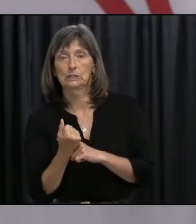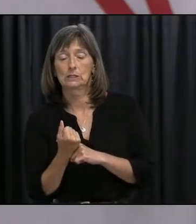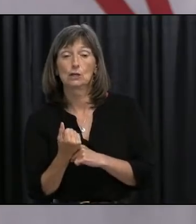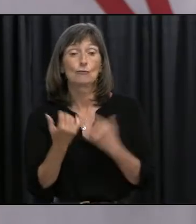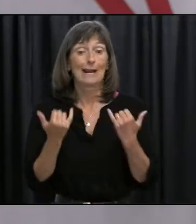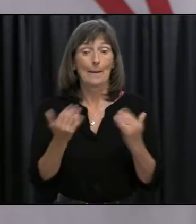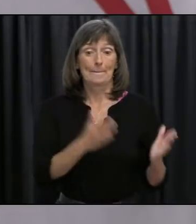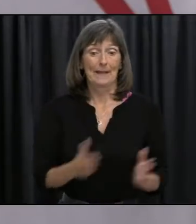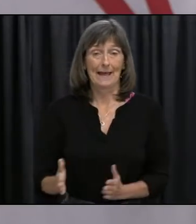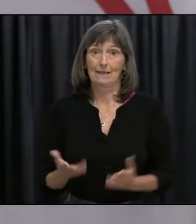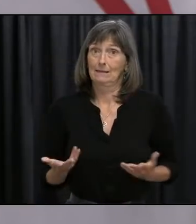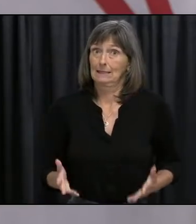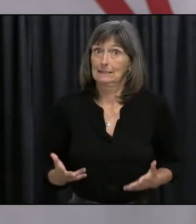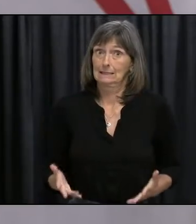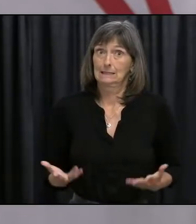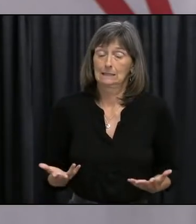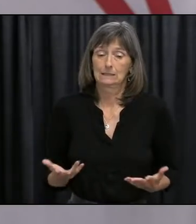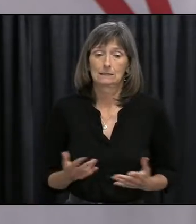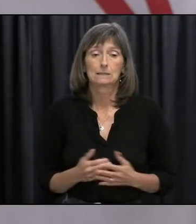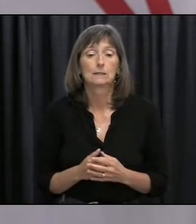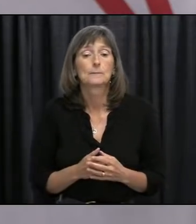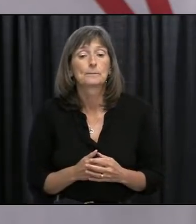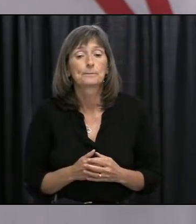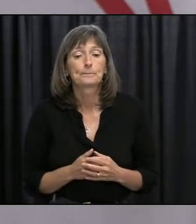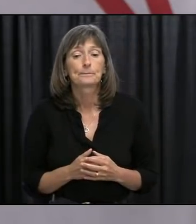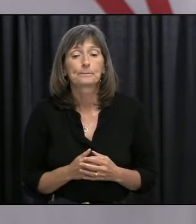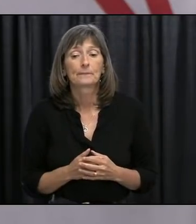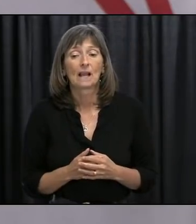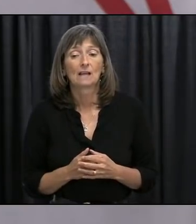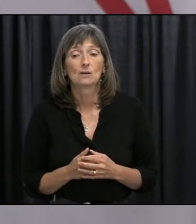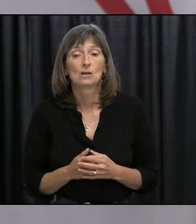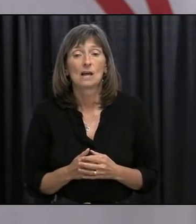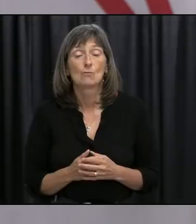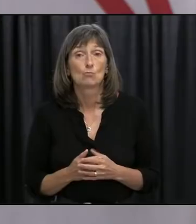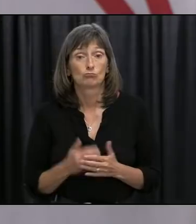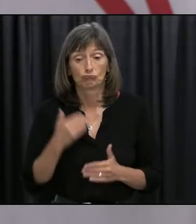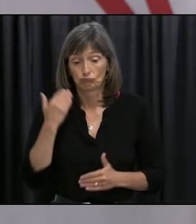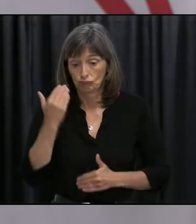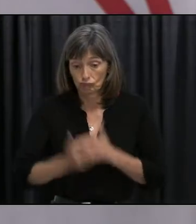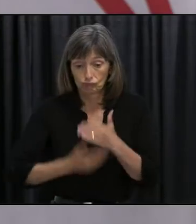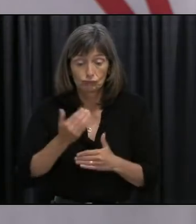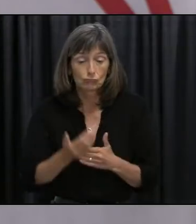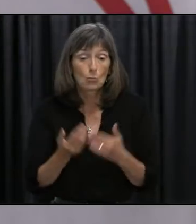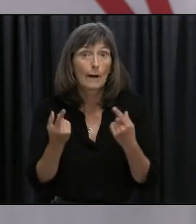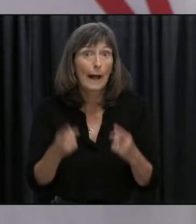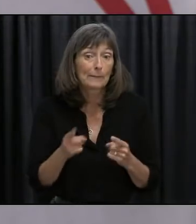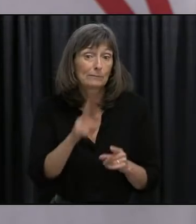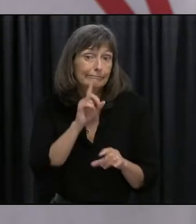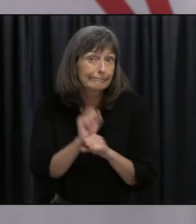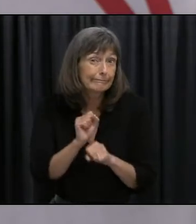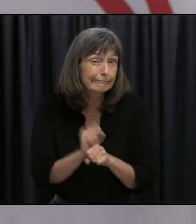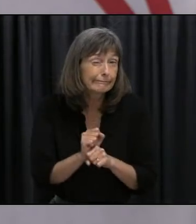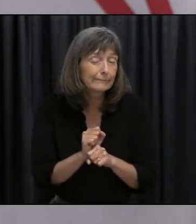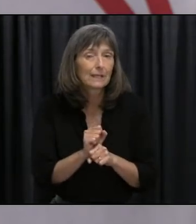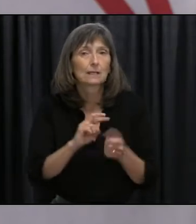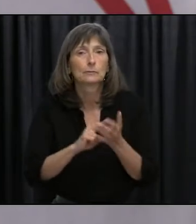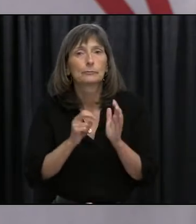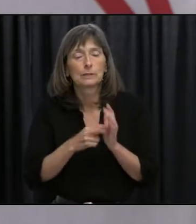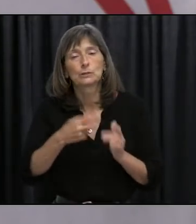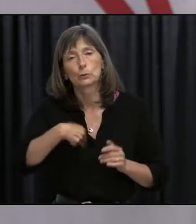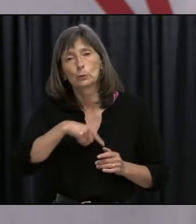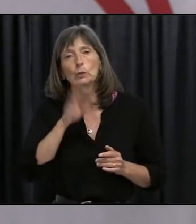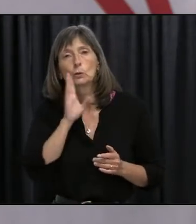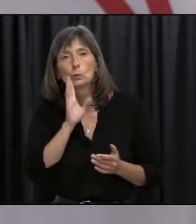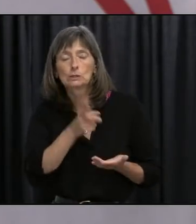in place, and then that's the rollout. The implementation will require consultations with NLTA. We've